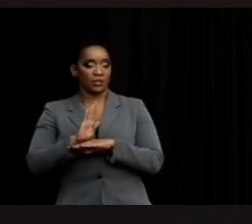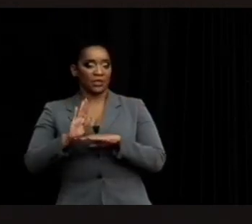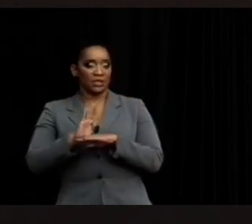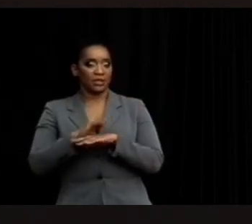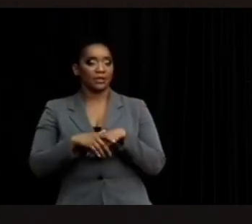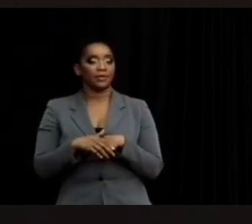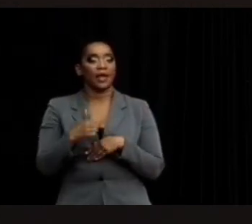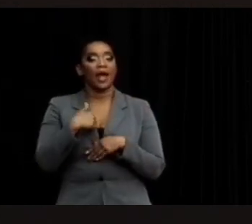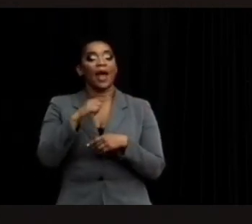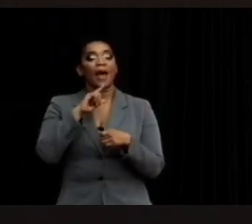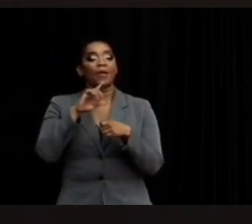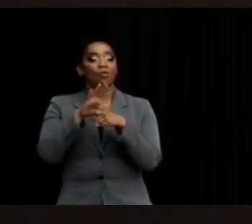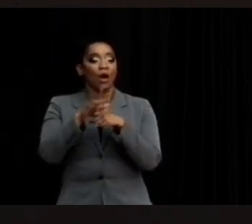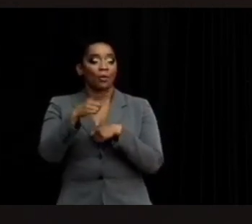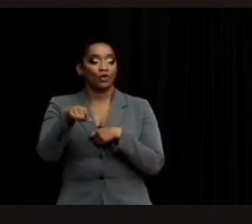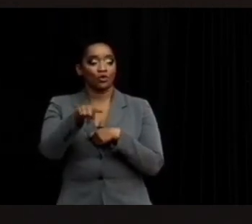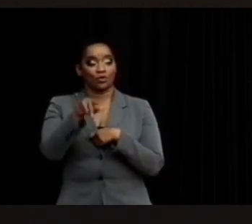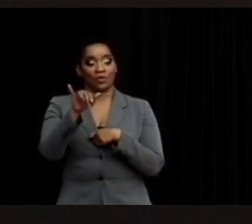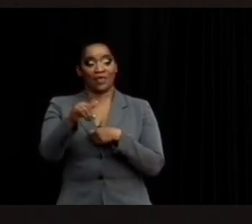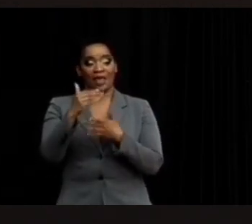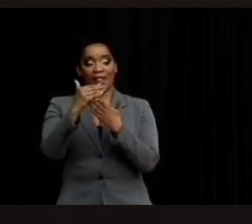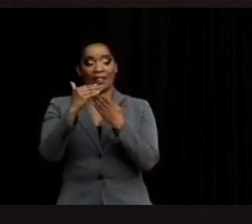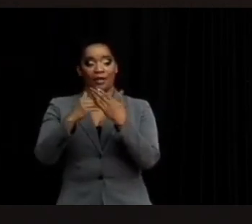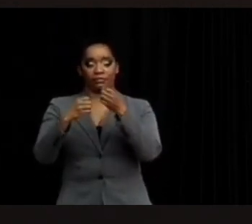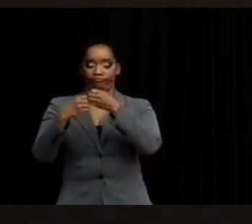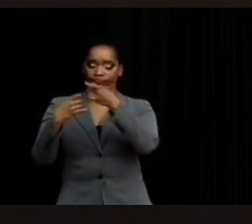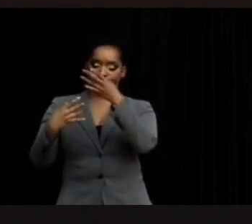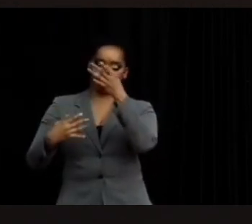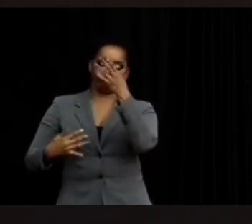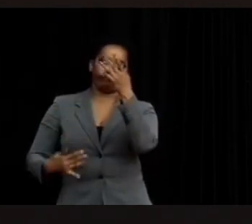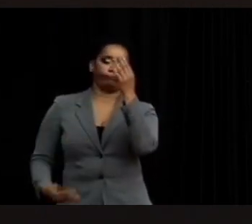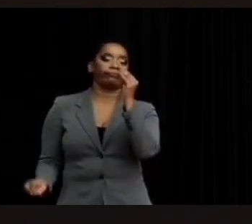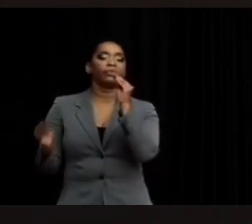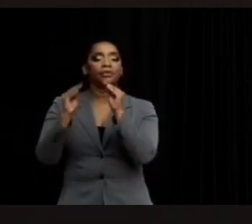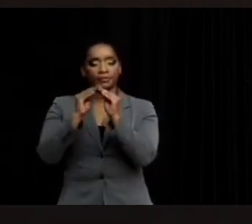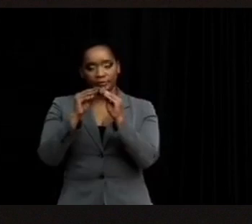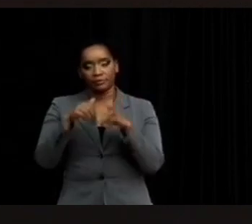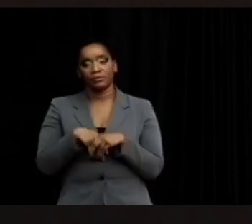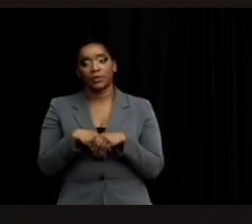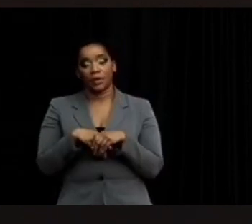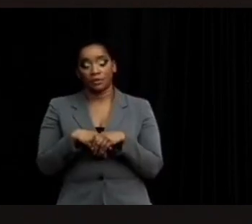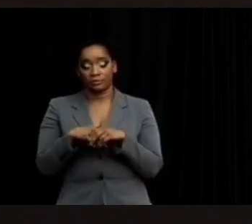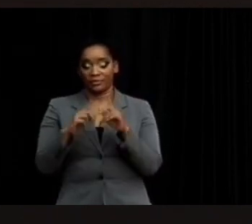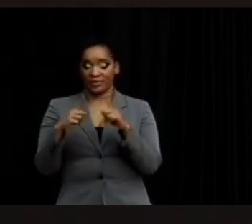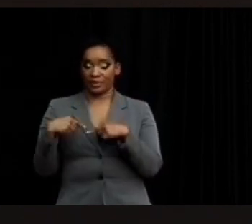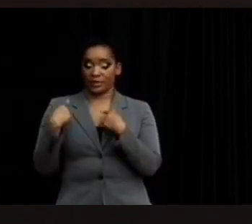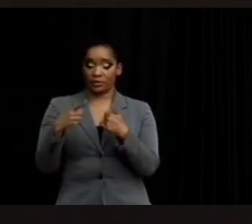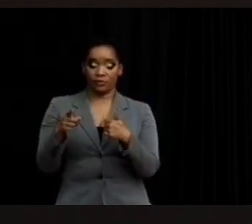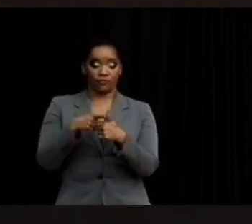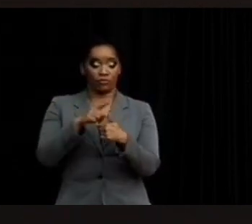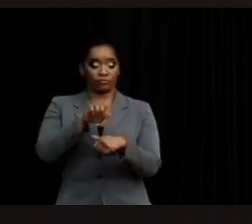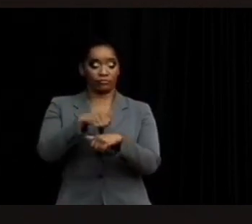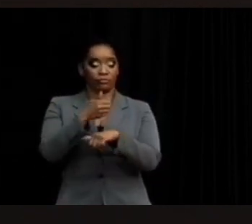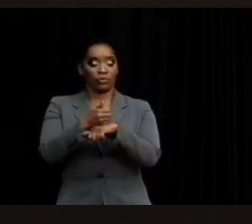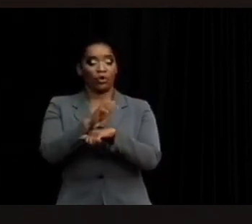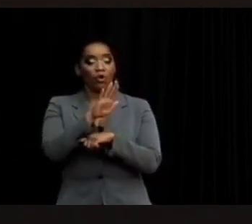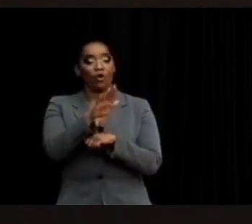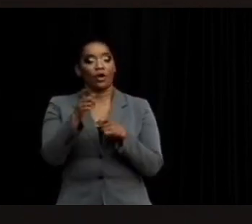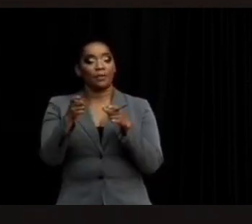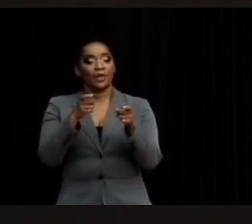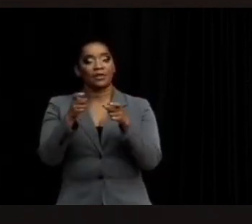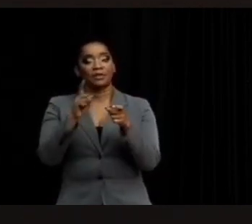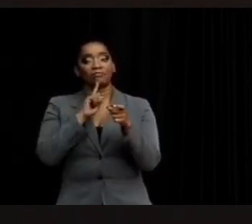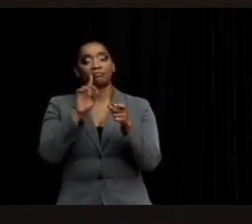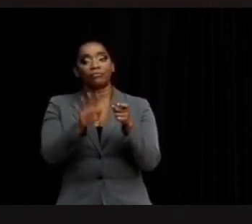I promise you the list is a lot longer than this. Since day one, her administration has gone everywhere and